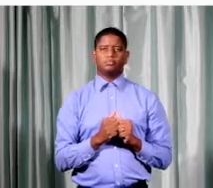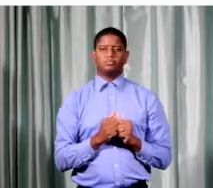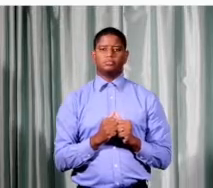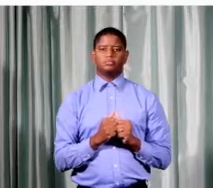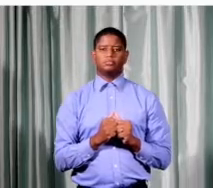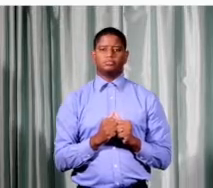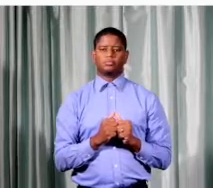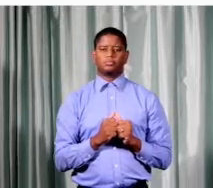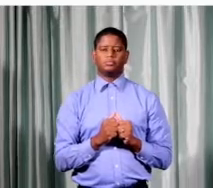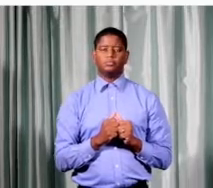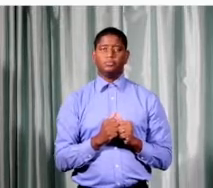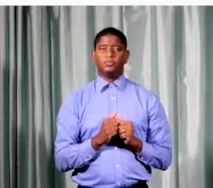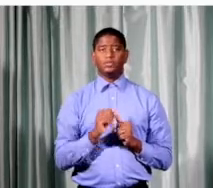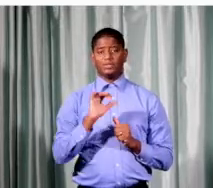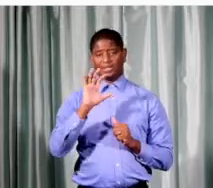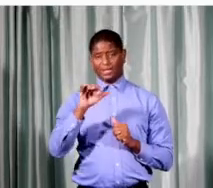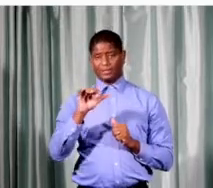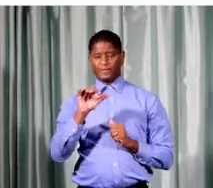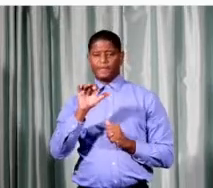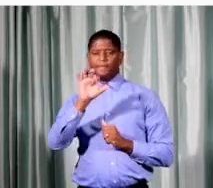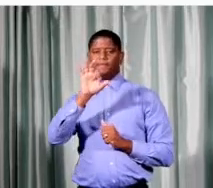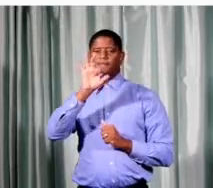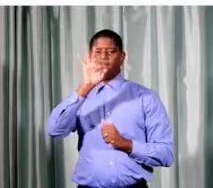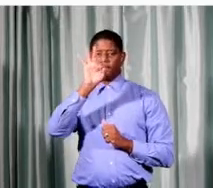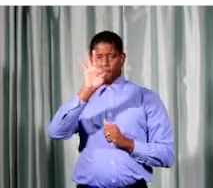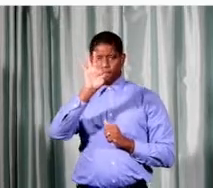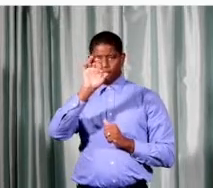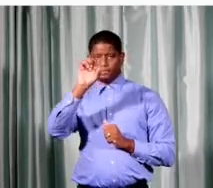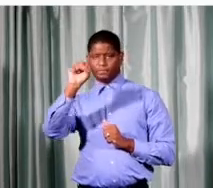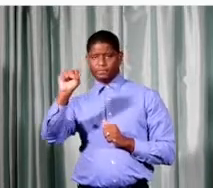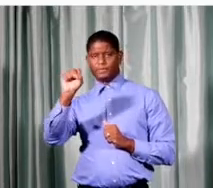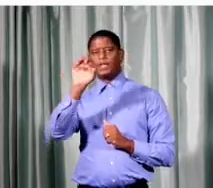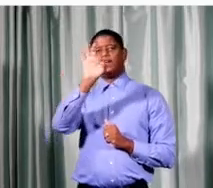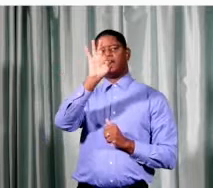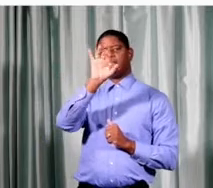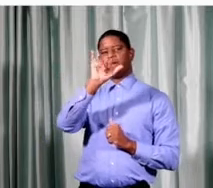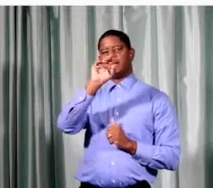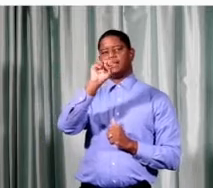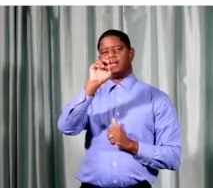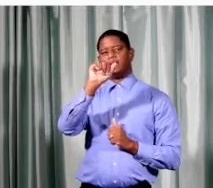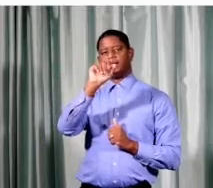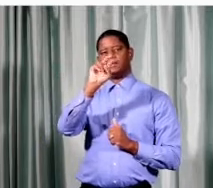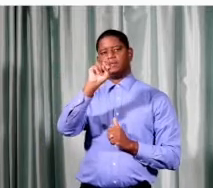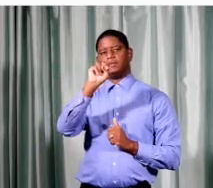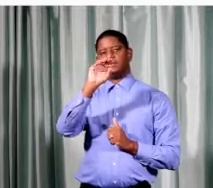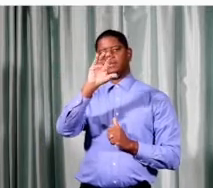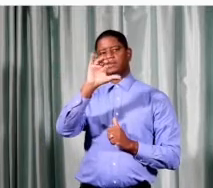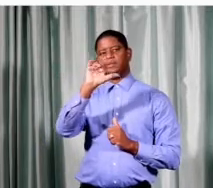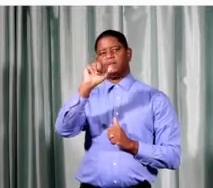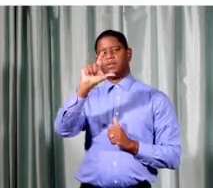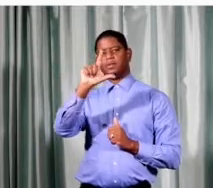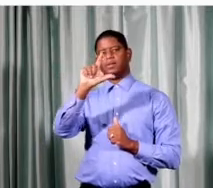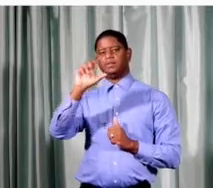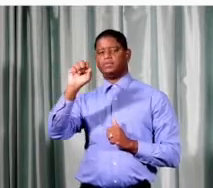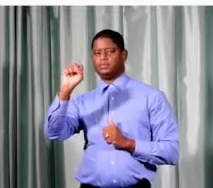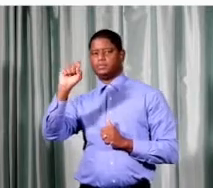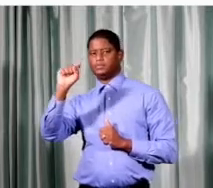statements serve this purpose. The problem is, most people only look at